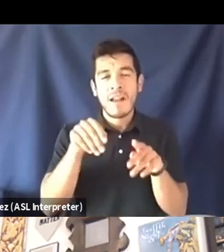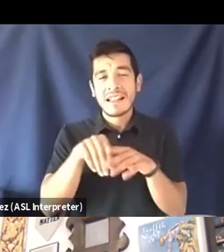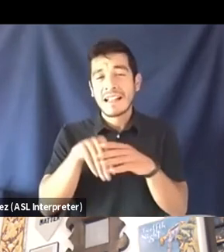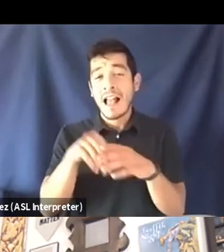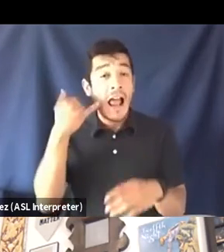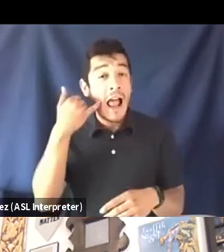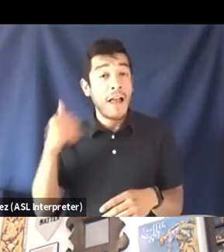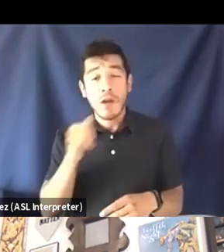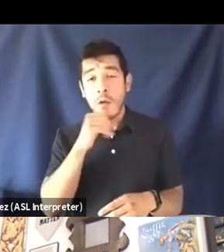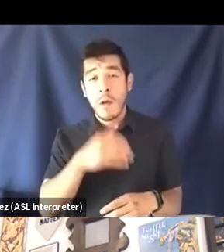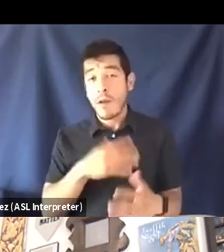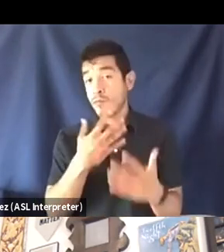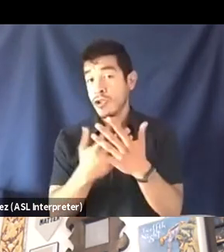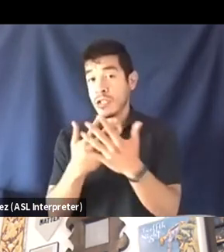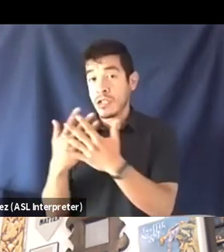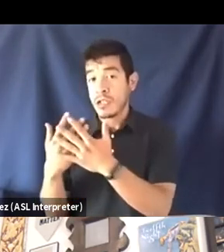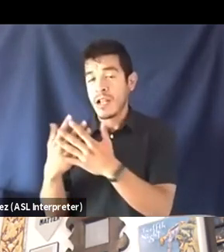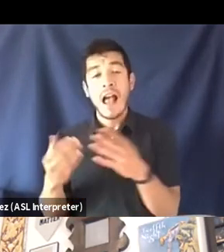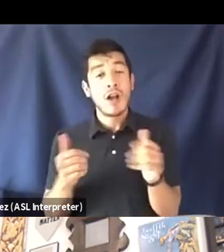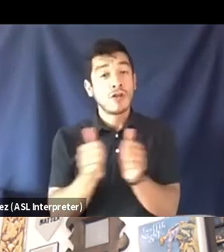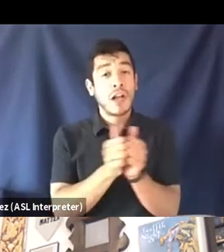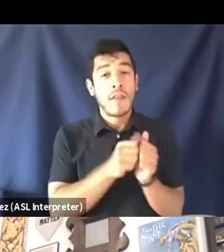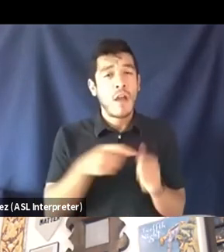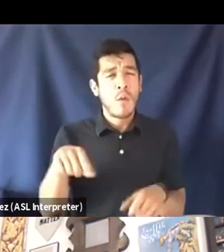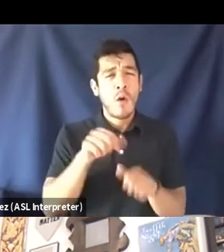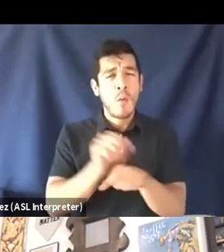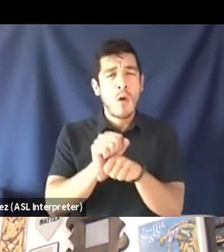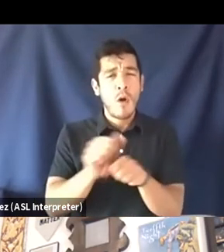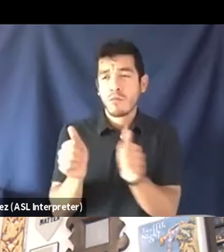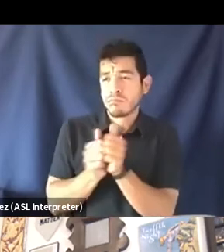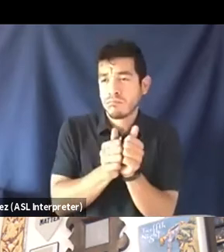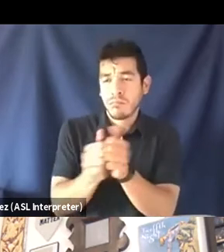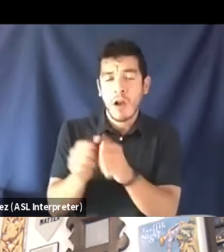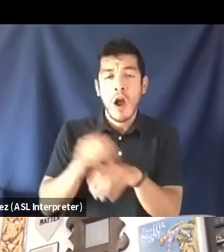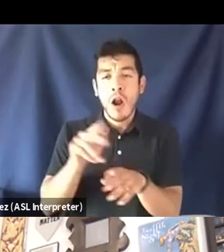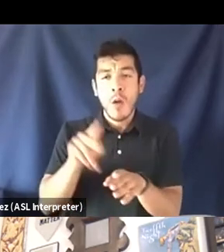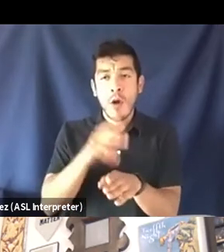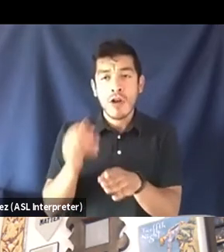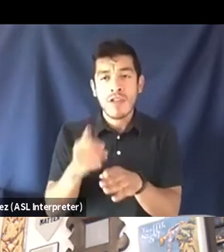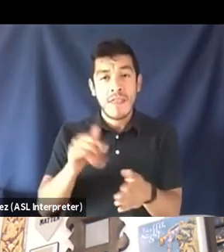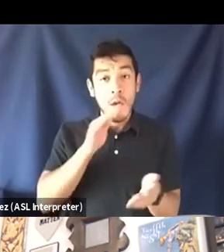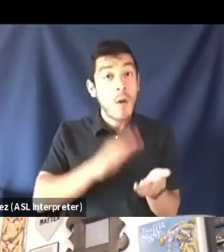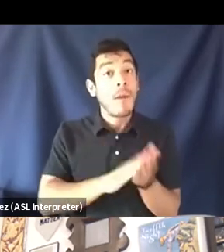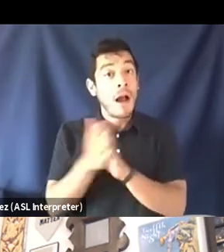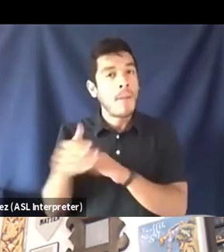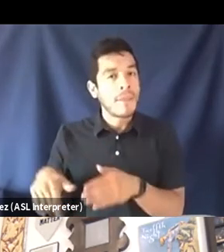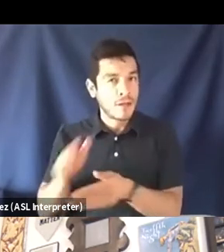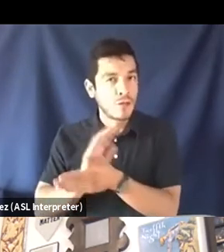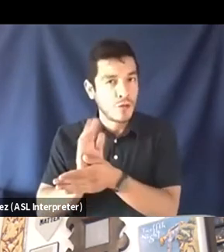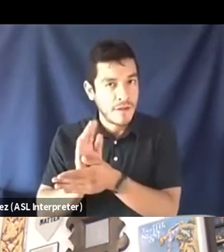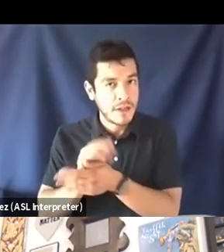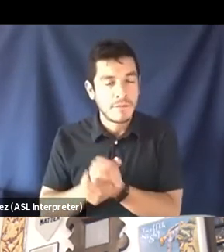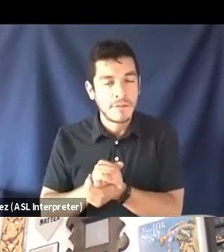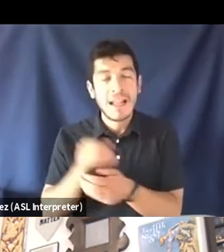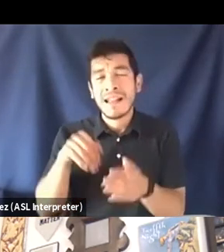prisons. And together we began collaborating on a project that ultimately would become Belly of the Beast. And in the